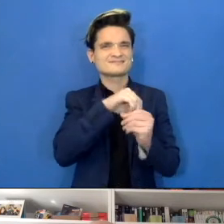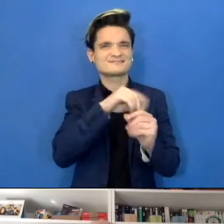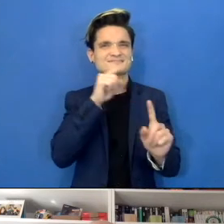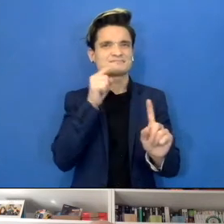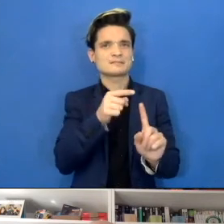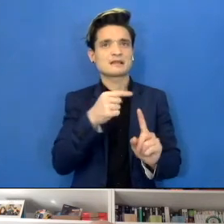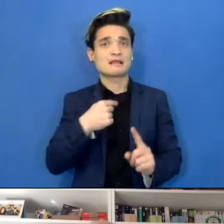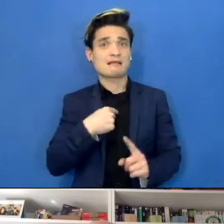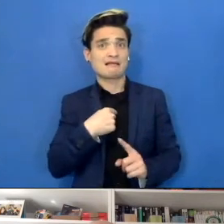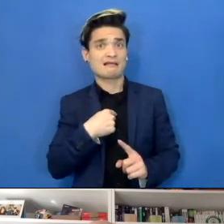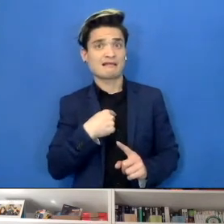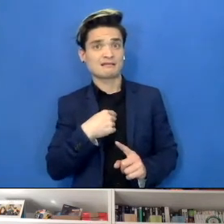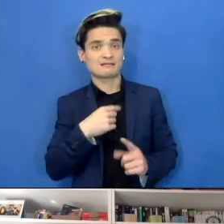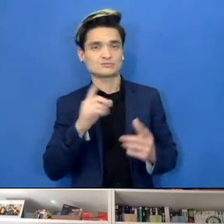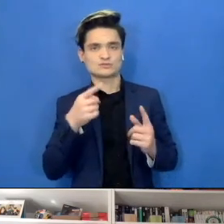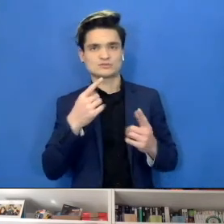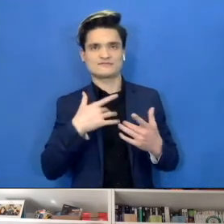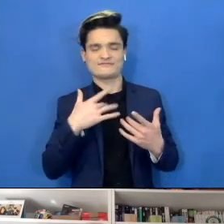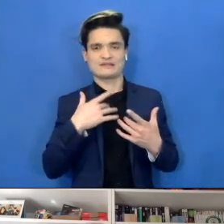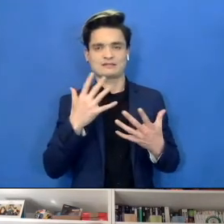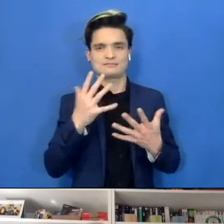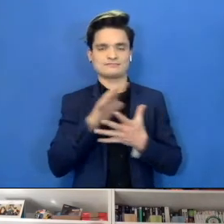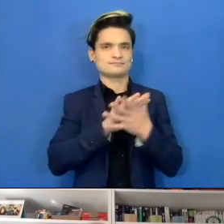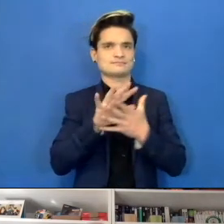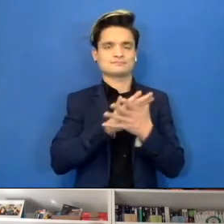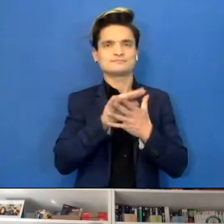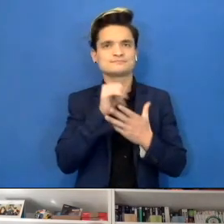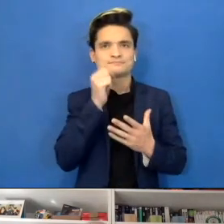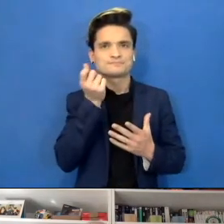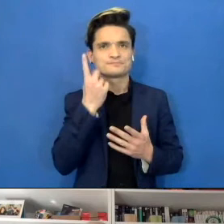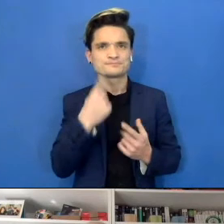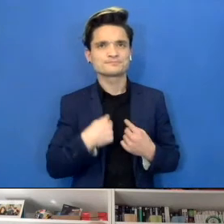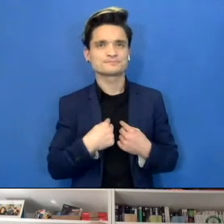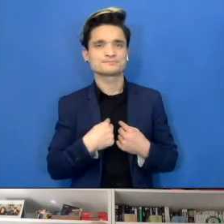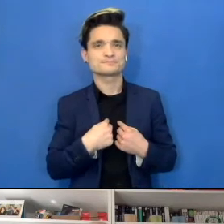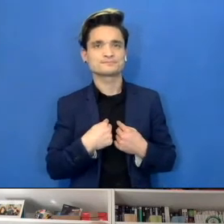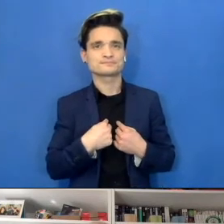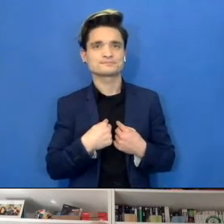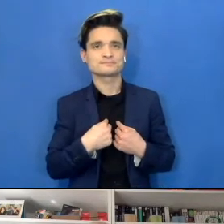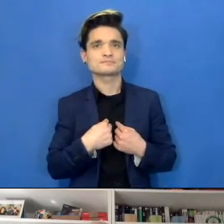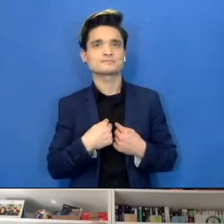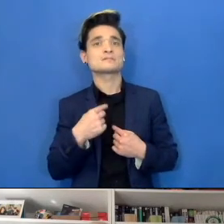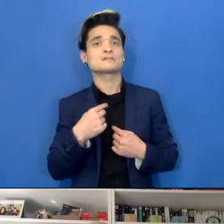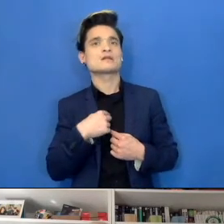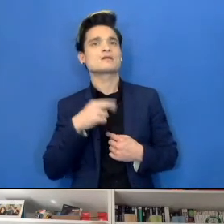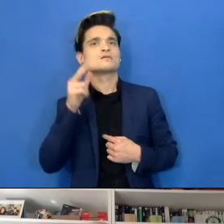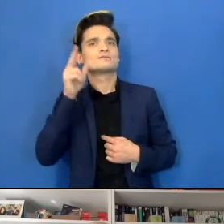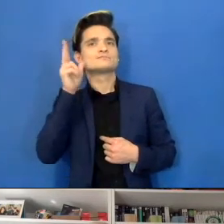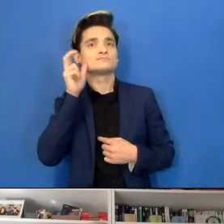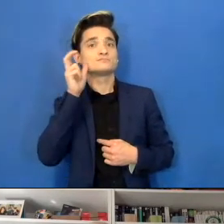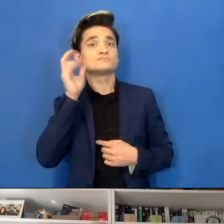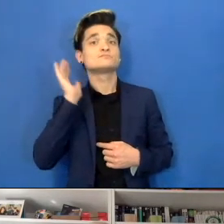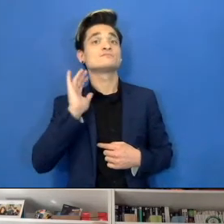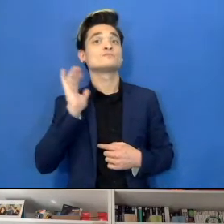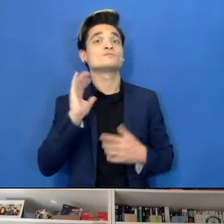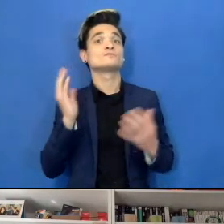that the scene needed it. I overheard a little bit of what Kelly was saying in the previous session, for those of you who were there. And yes, she's absolutely right. You